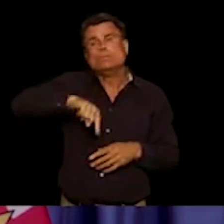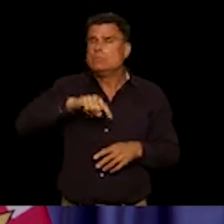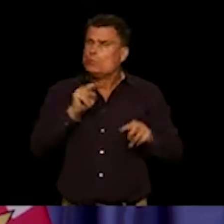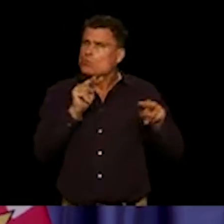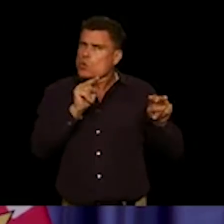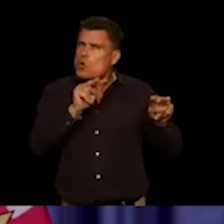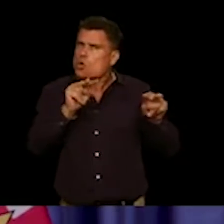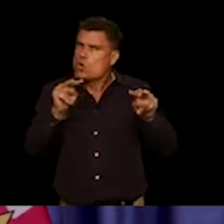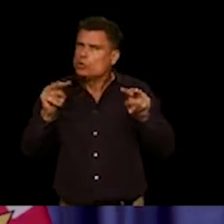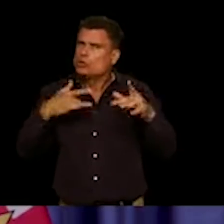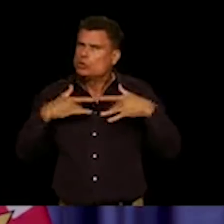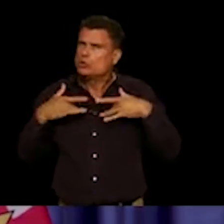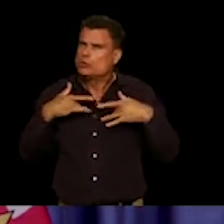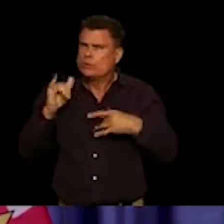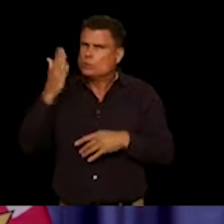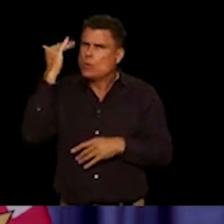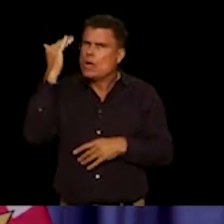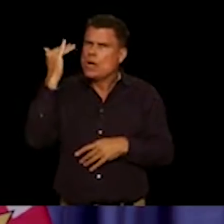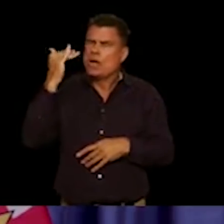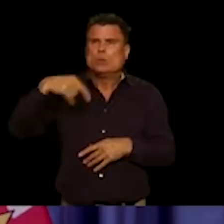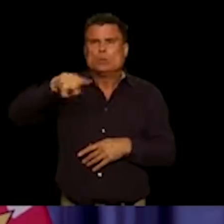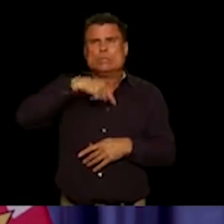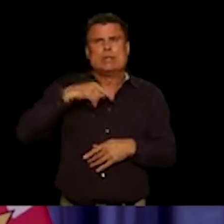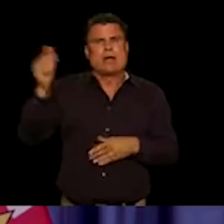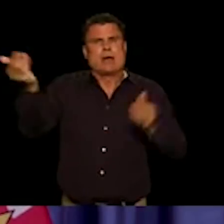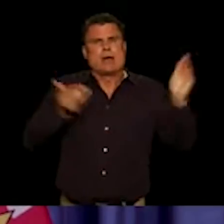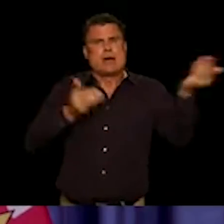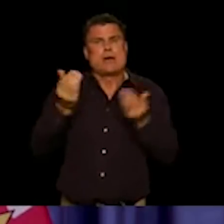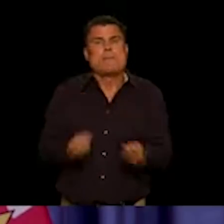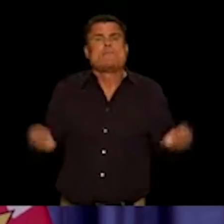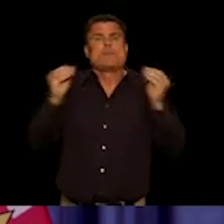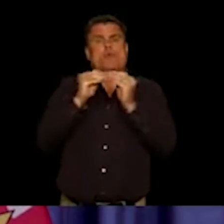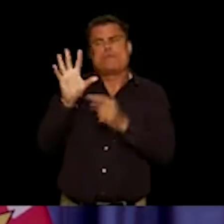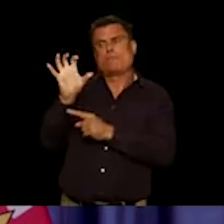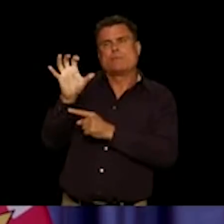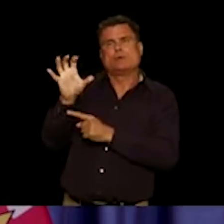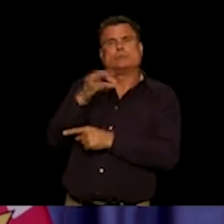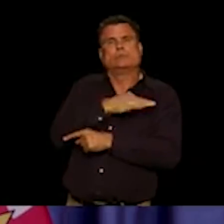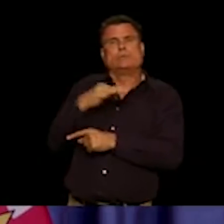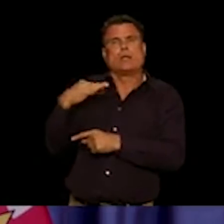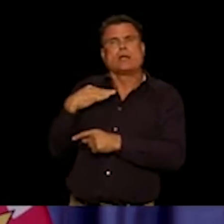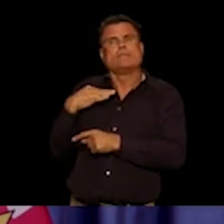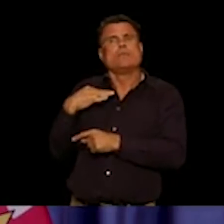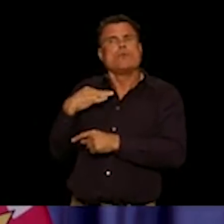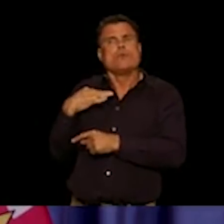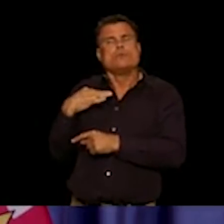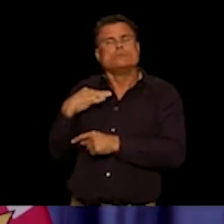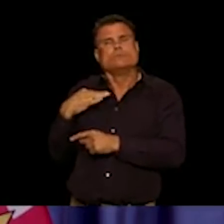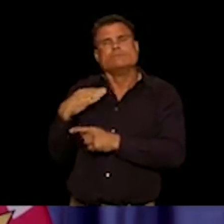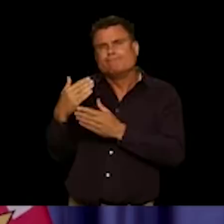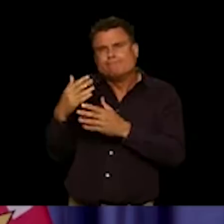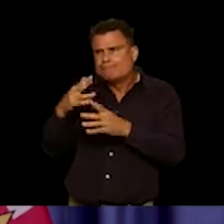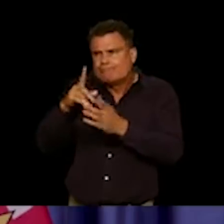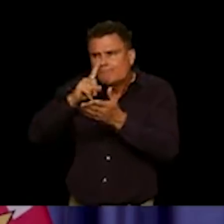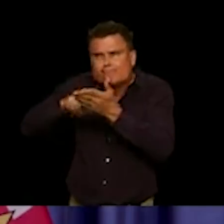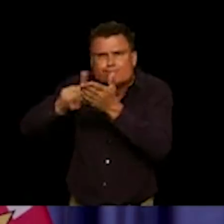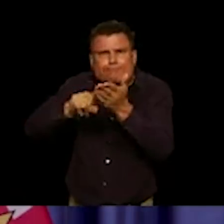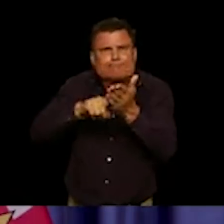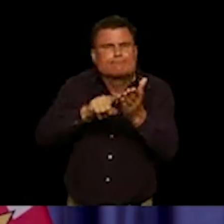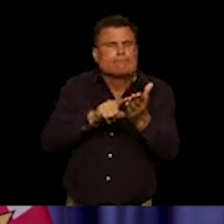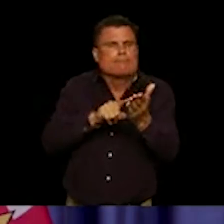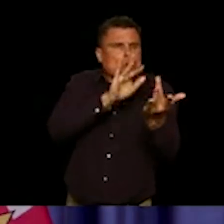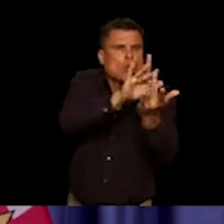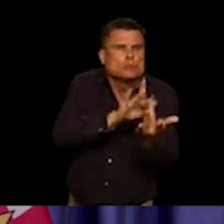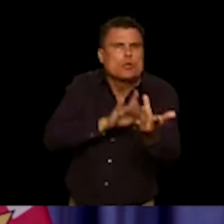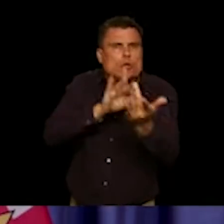tracing side, so that can relieve the pressure, as Dr. Henry said, on the extraordinary work that's been done to this point in time. But as we've seen